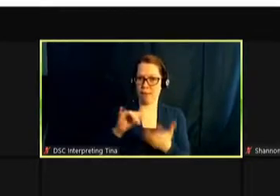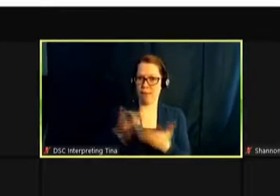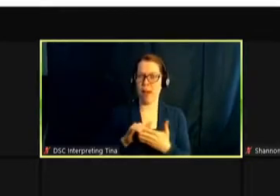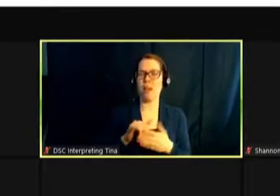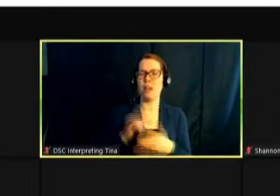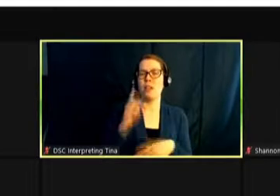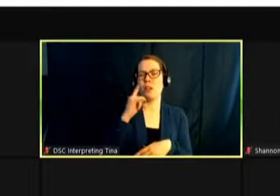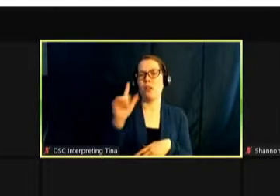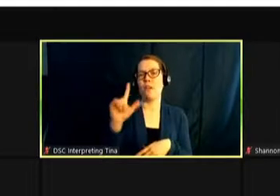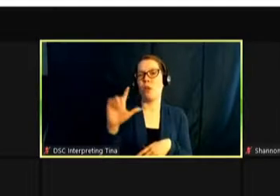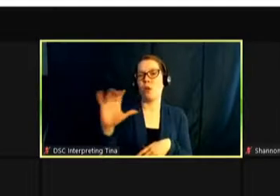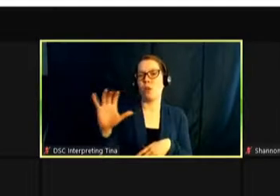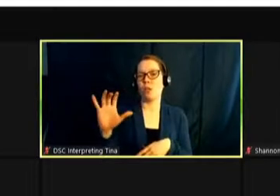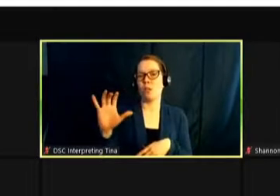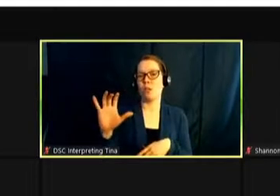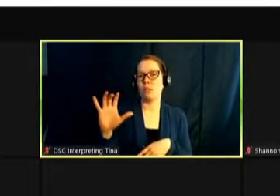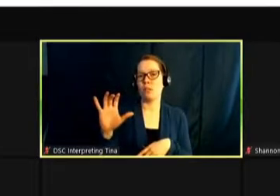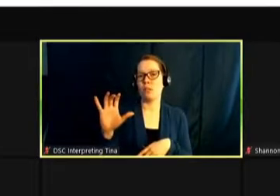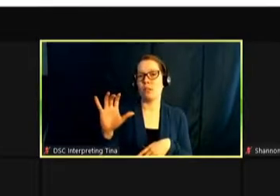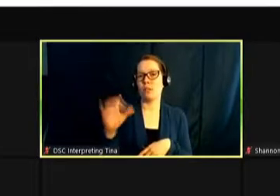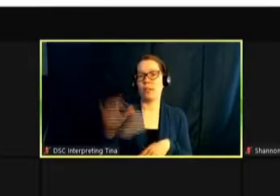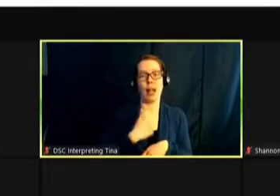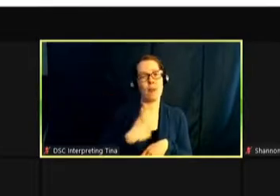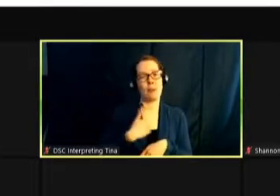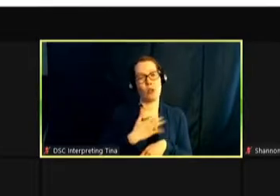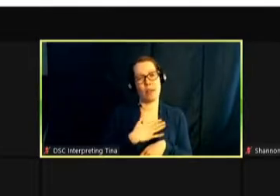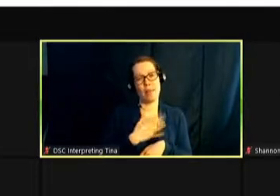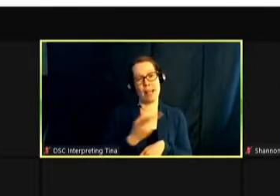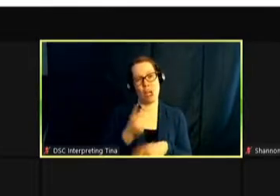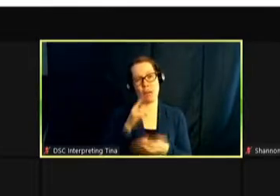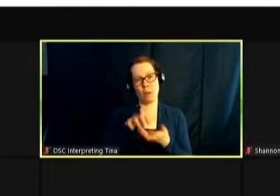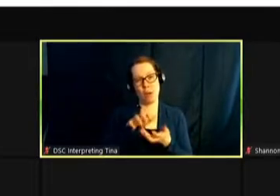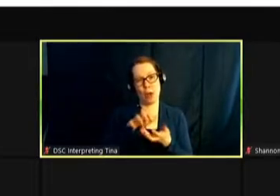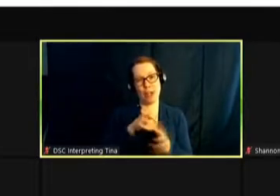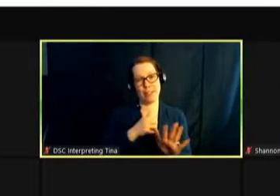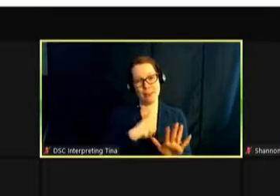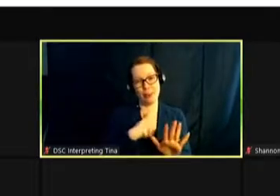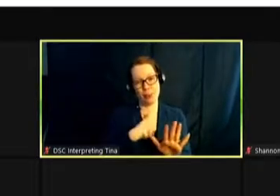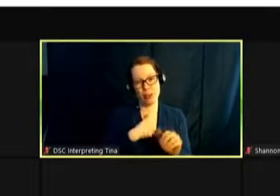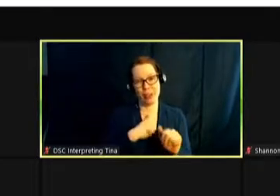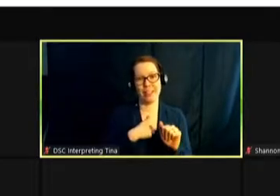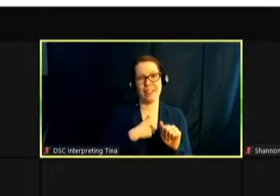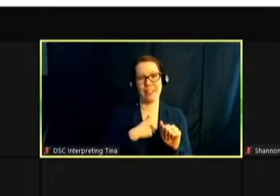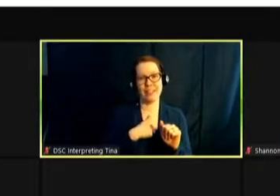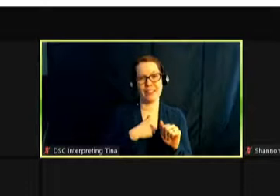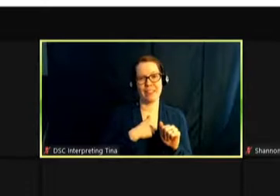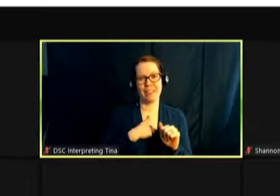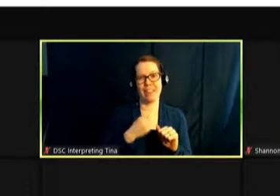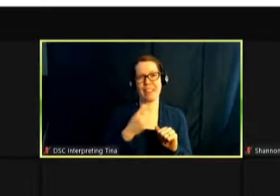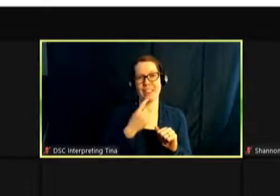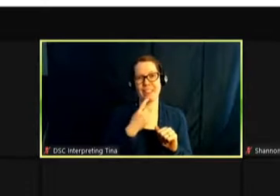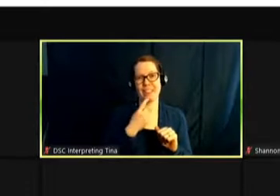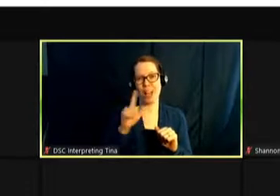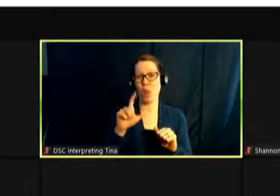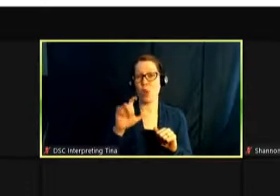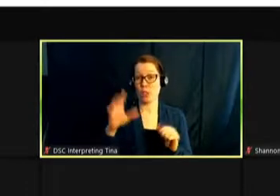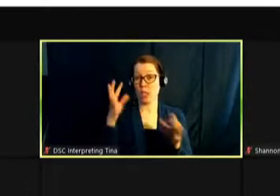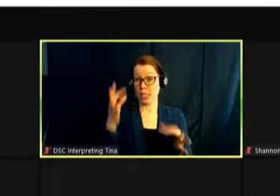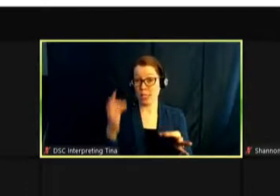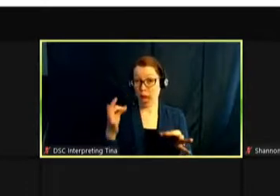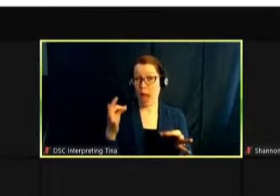County decided, I'm sorry, that's my dog. It's okay. Say Lucas County decided to give the